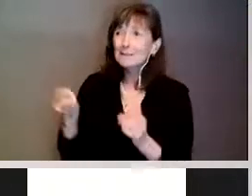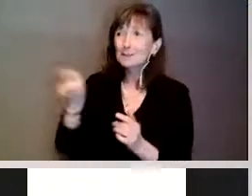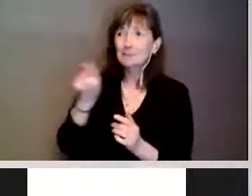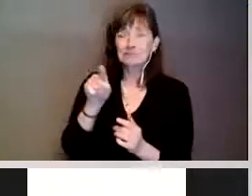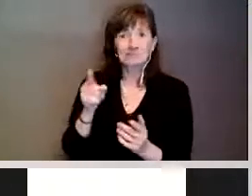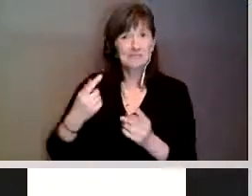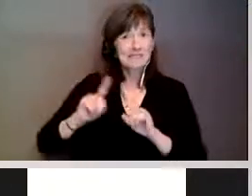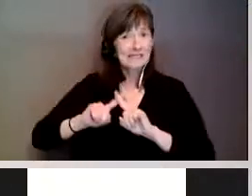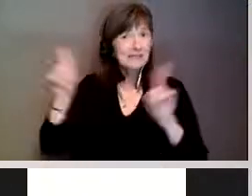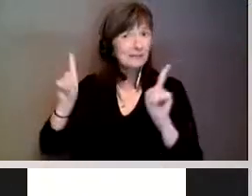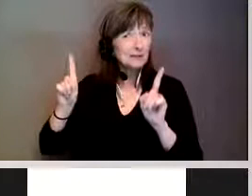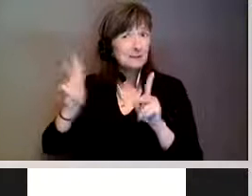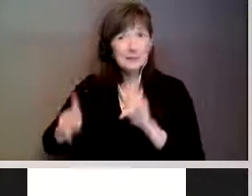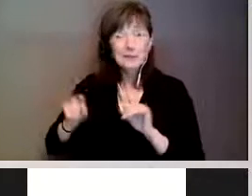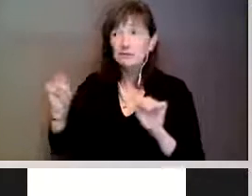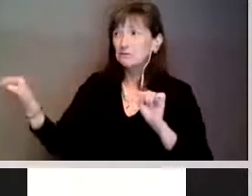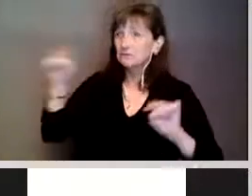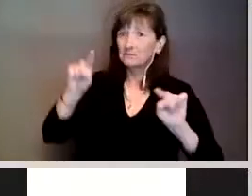do you do that? Well, we play together.